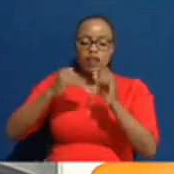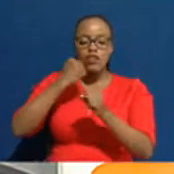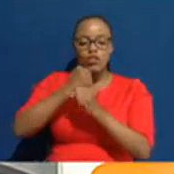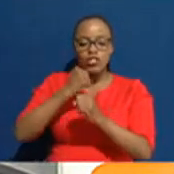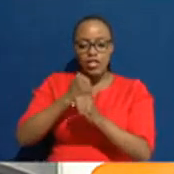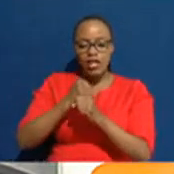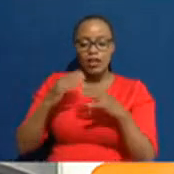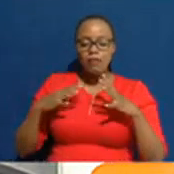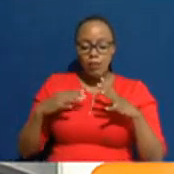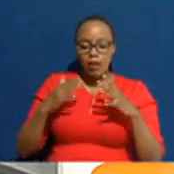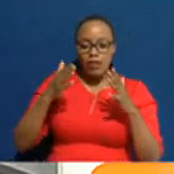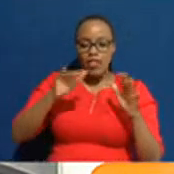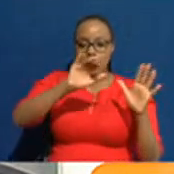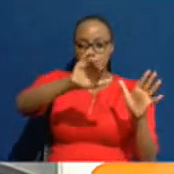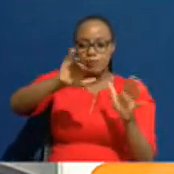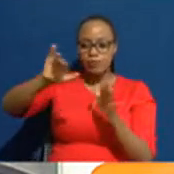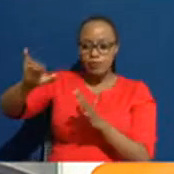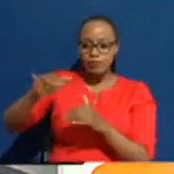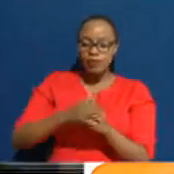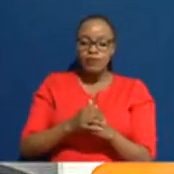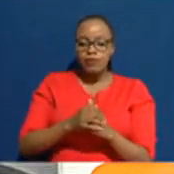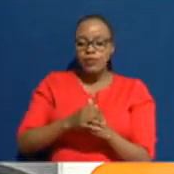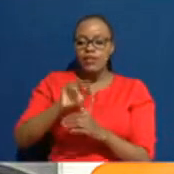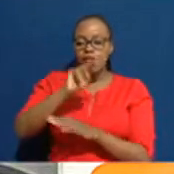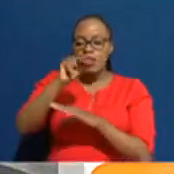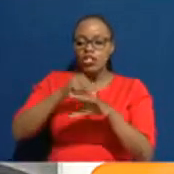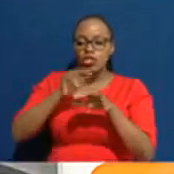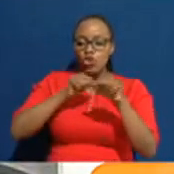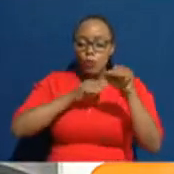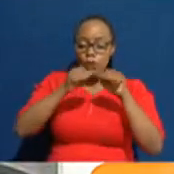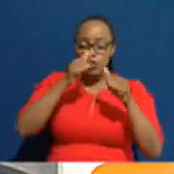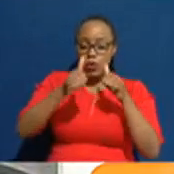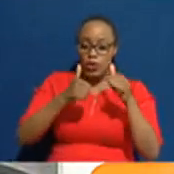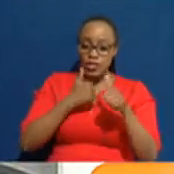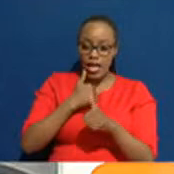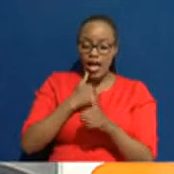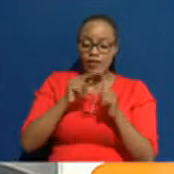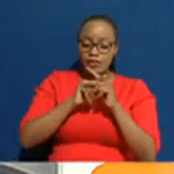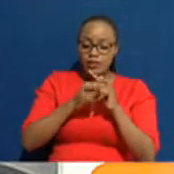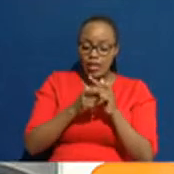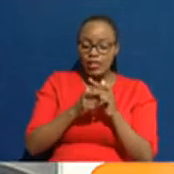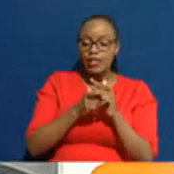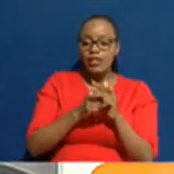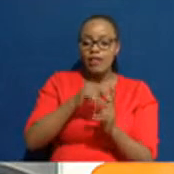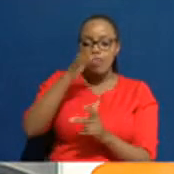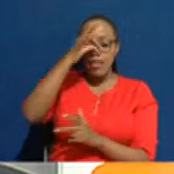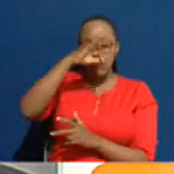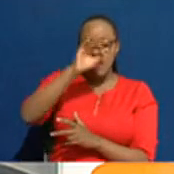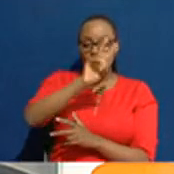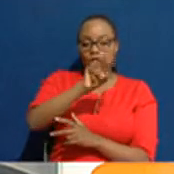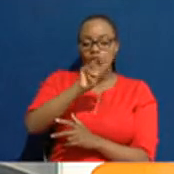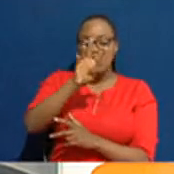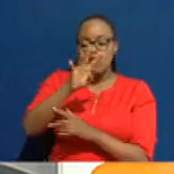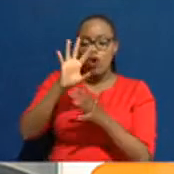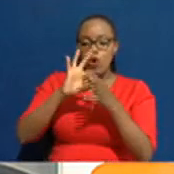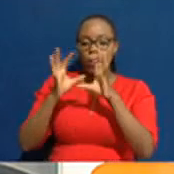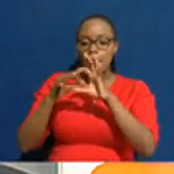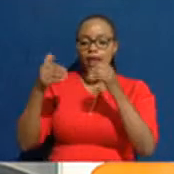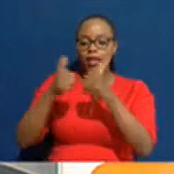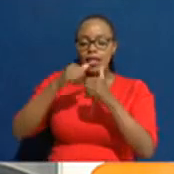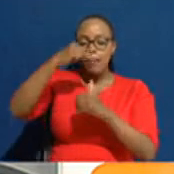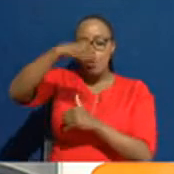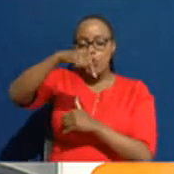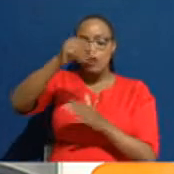crowd in Budapest. Now, the national boxing team, the Hit Squad, has started the Paris 2024 Olympic Games